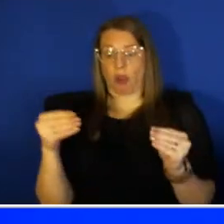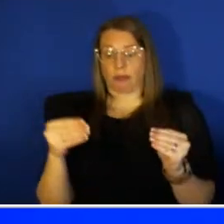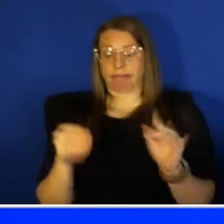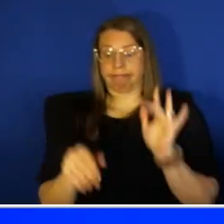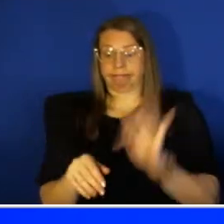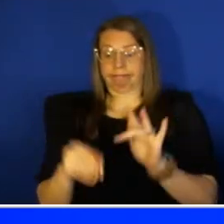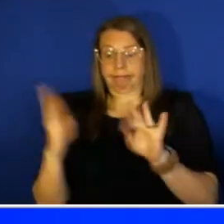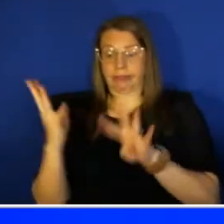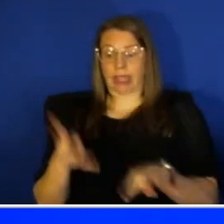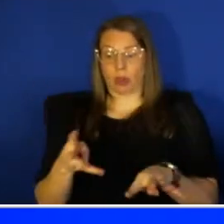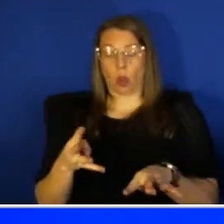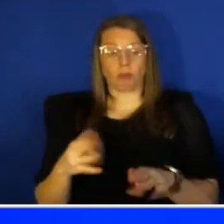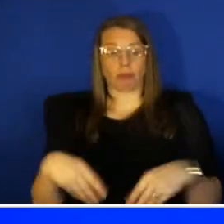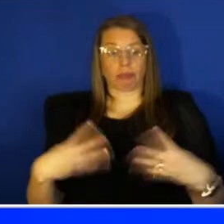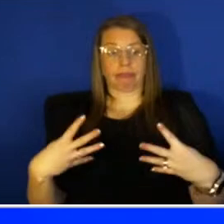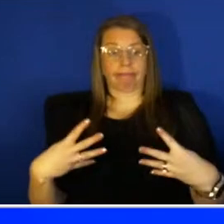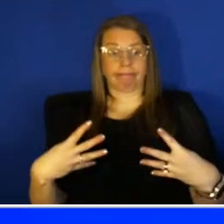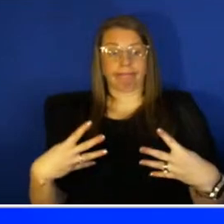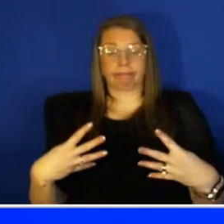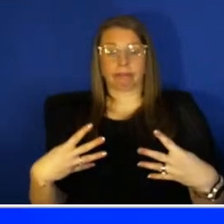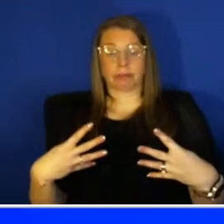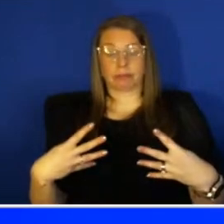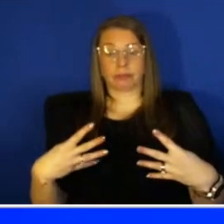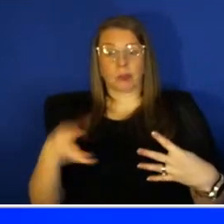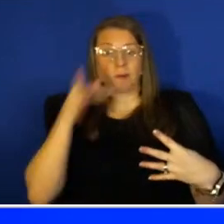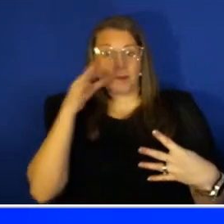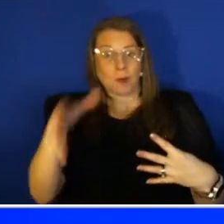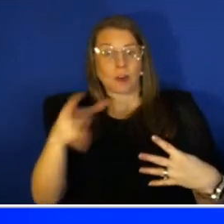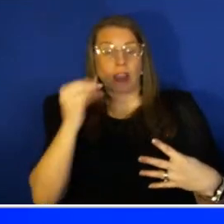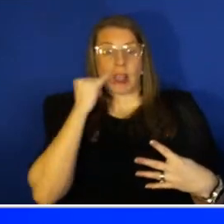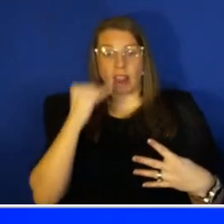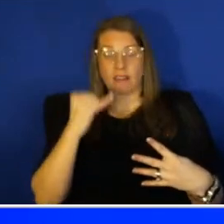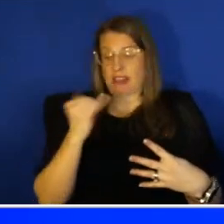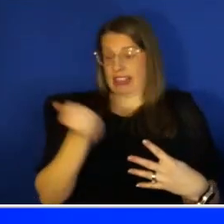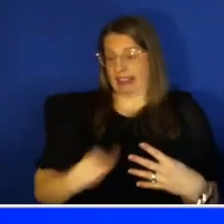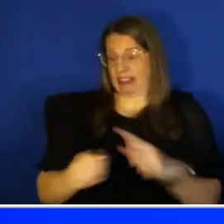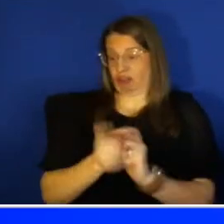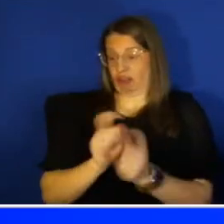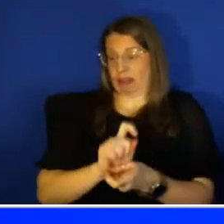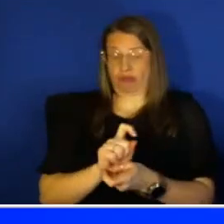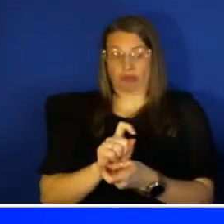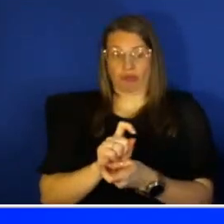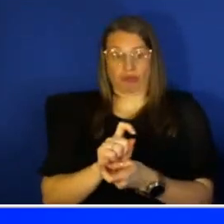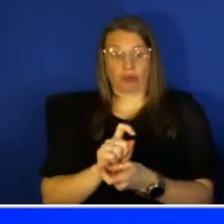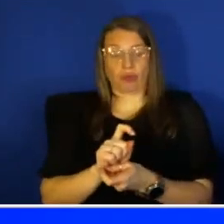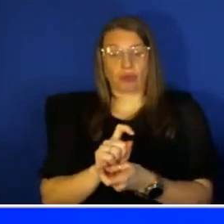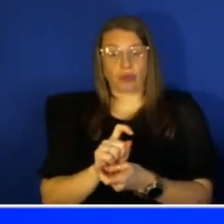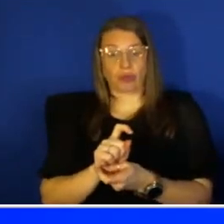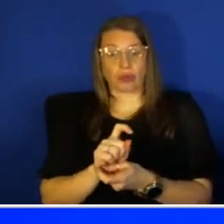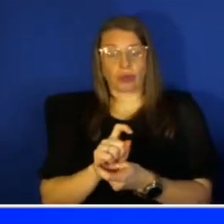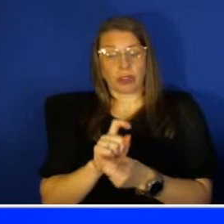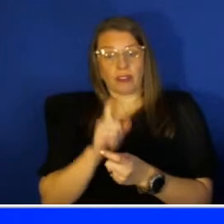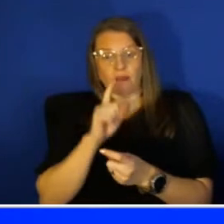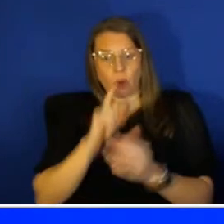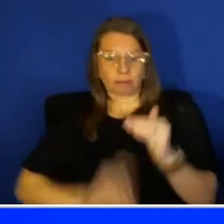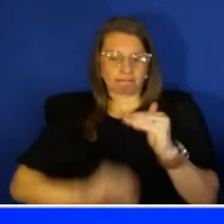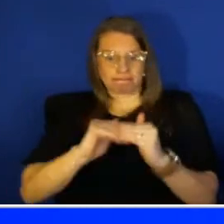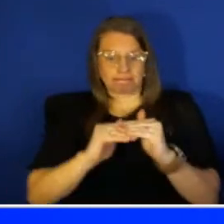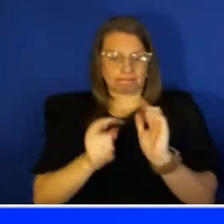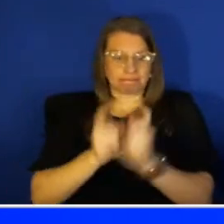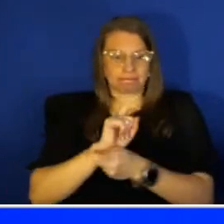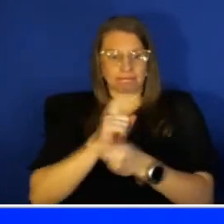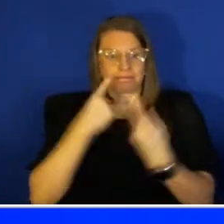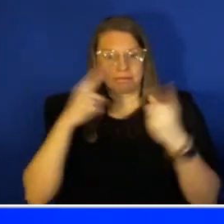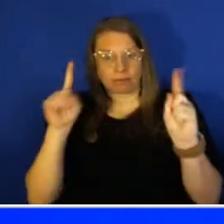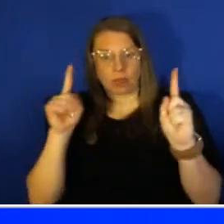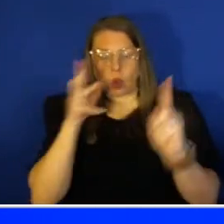will just install. And in case in future, if we make any changes or optimization, that will